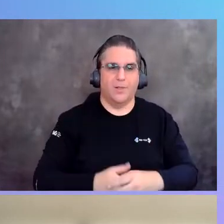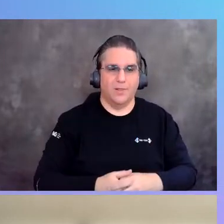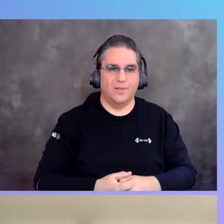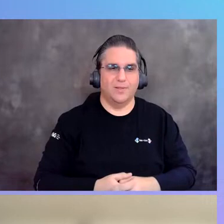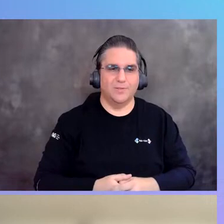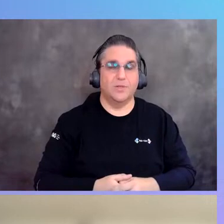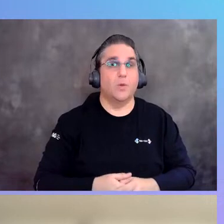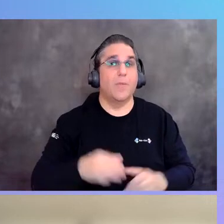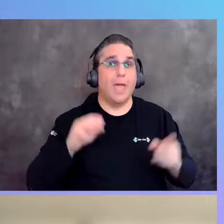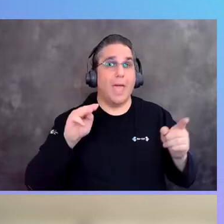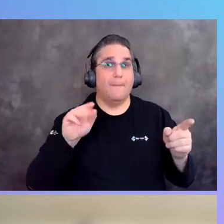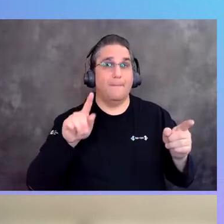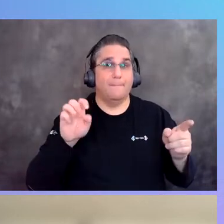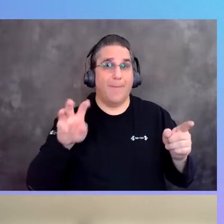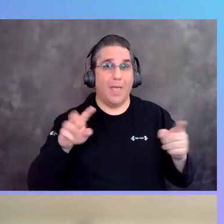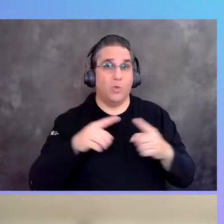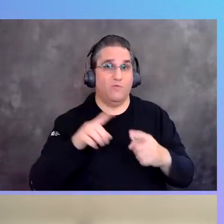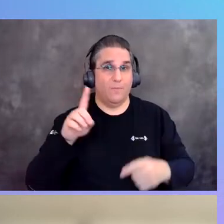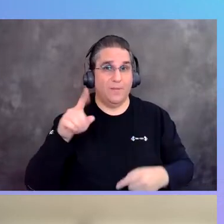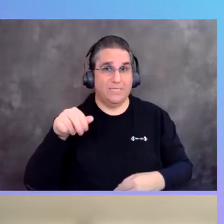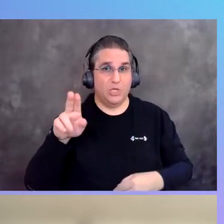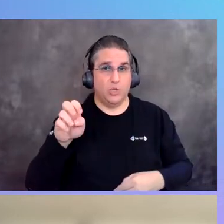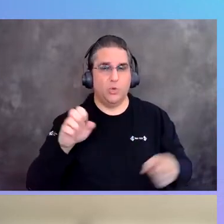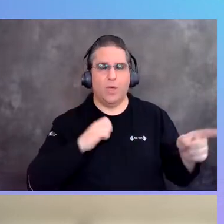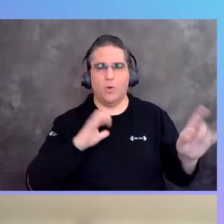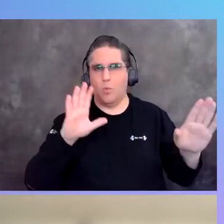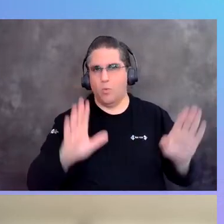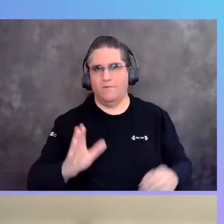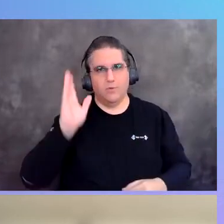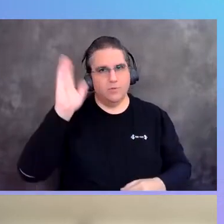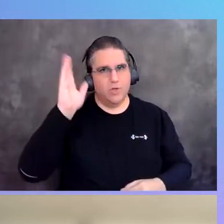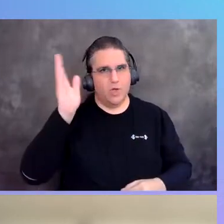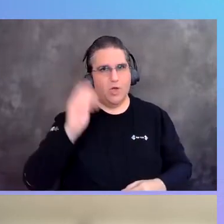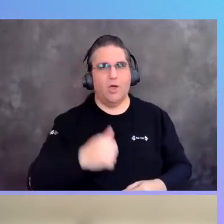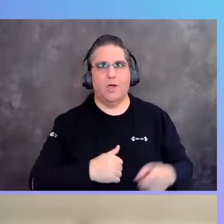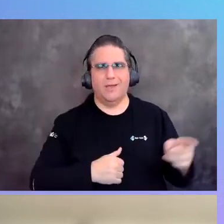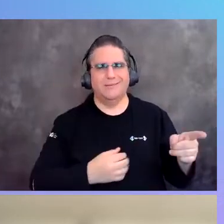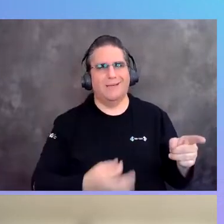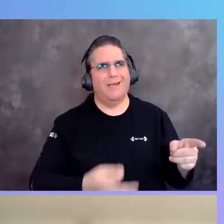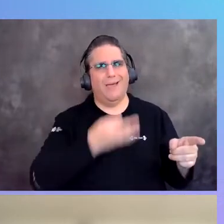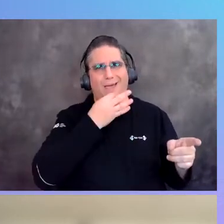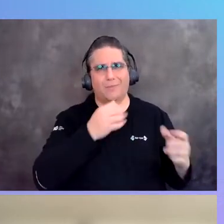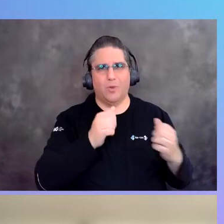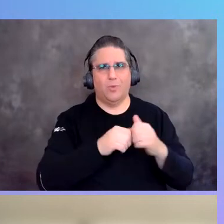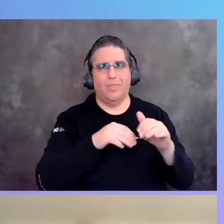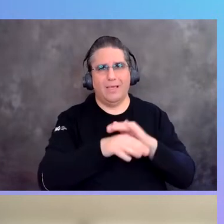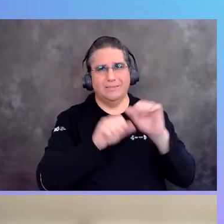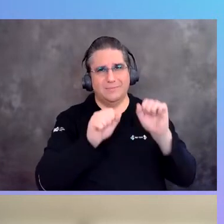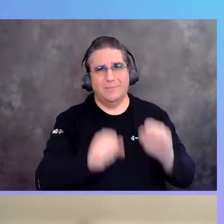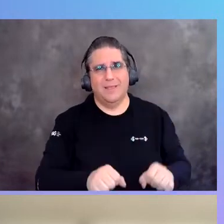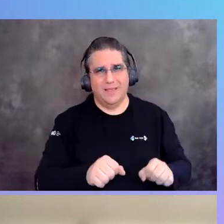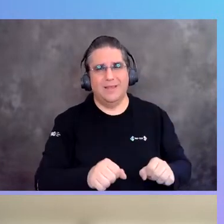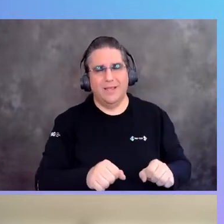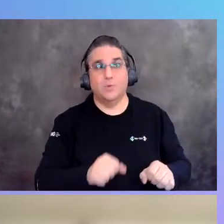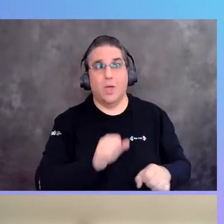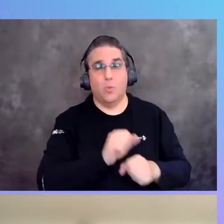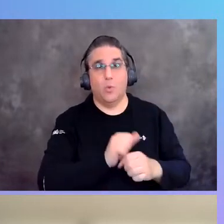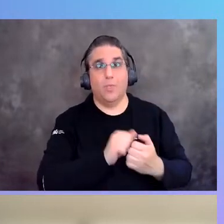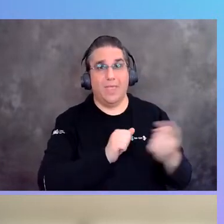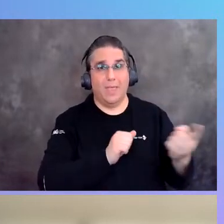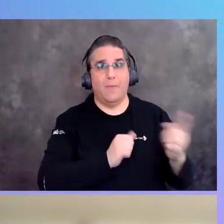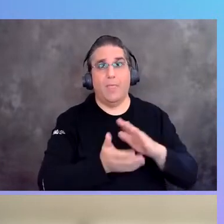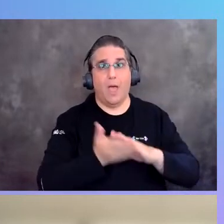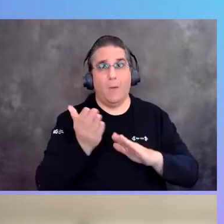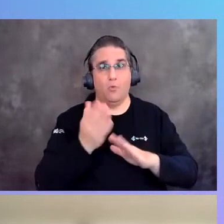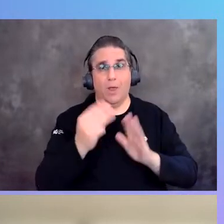listened to his talk. If not, go back and listen to it. He's a fantastic expert on accessibility, but work with him on the operating model really helped